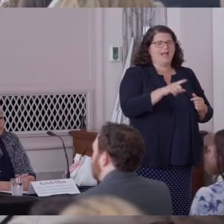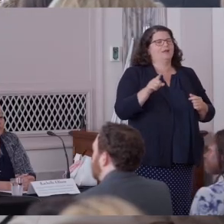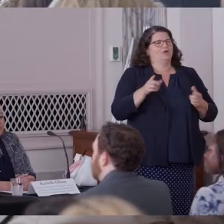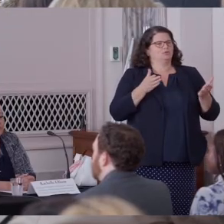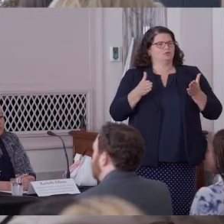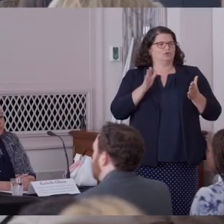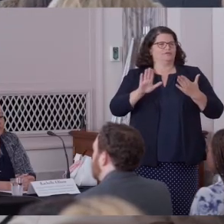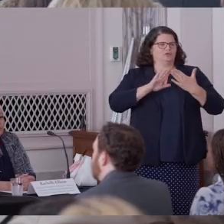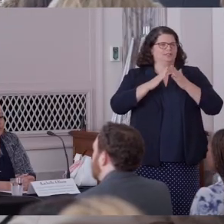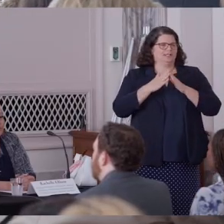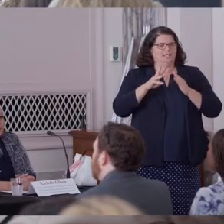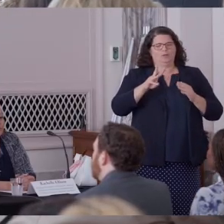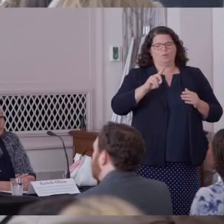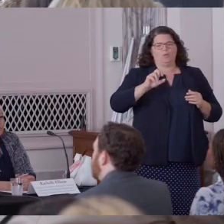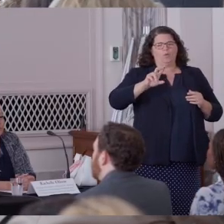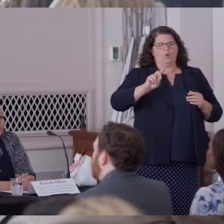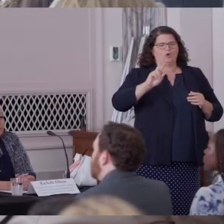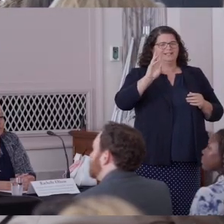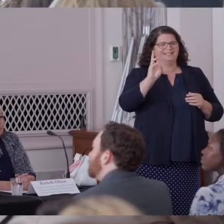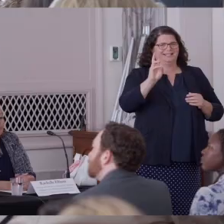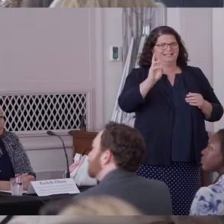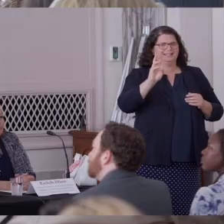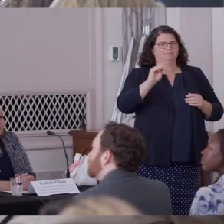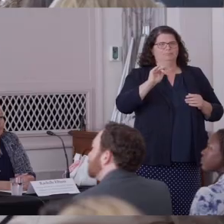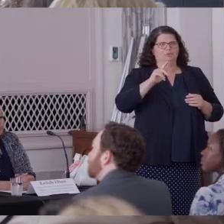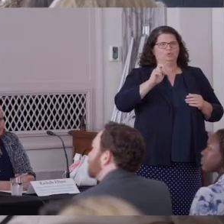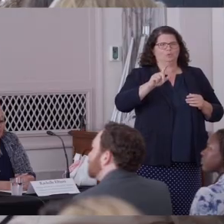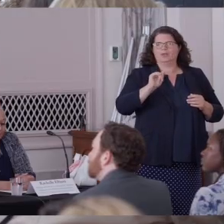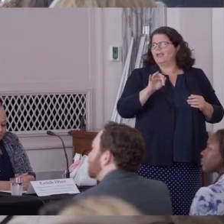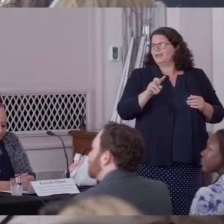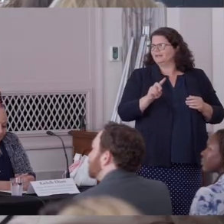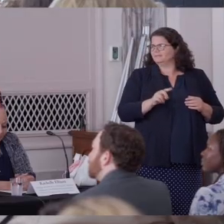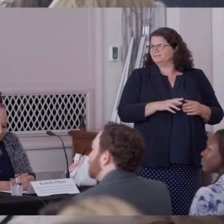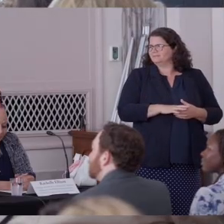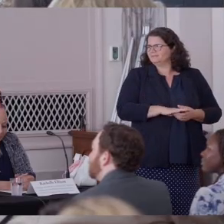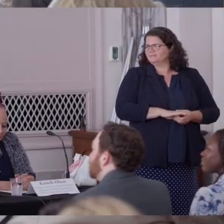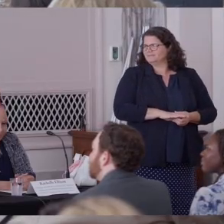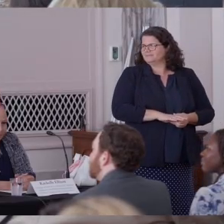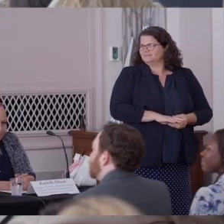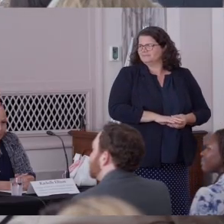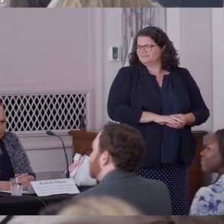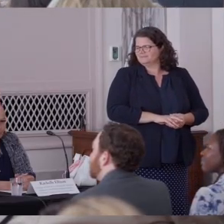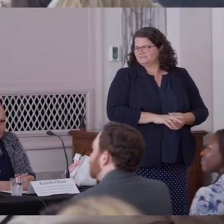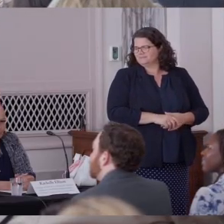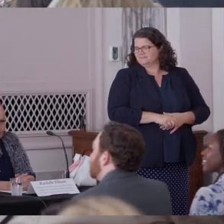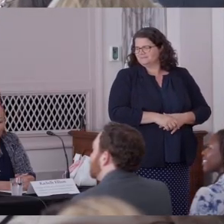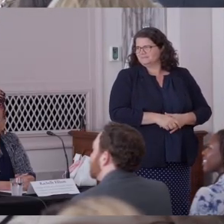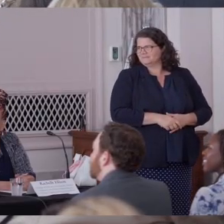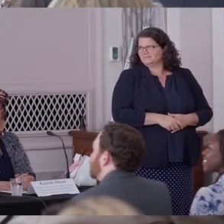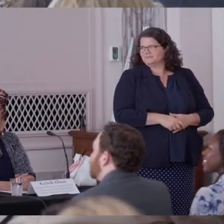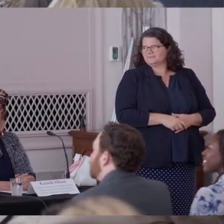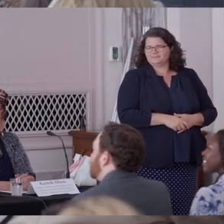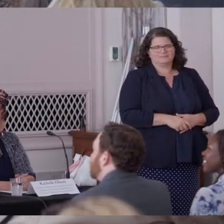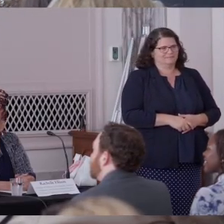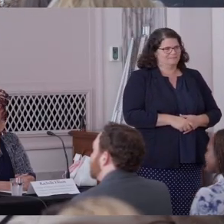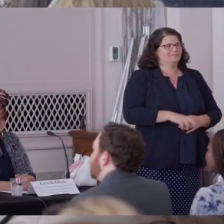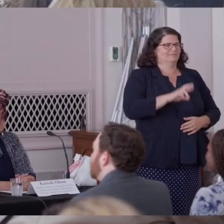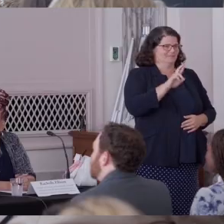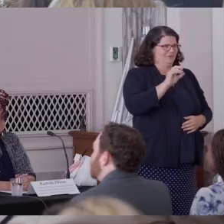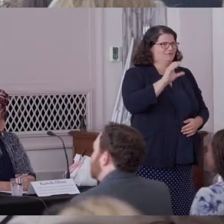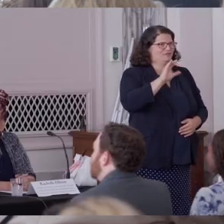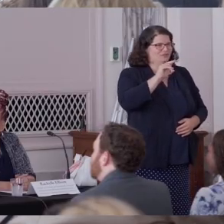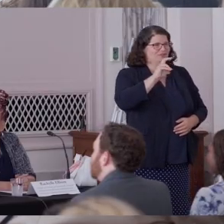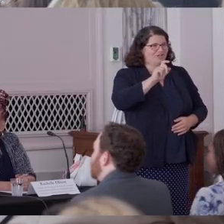6 Mutual Aid, among other roles. Thank you. Okay. Rochelle stands